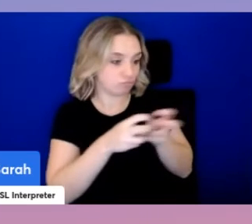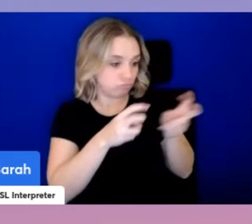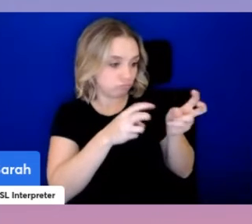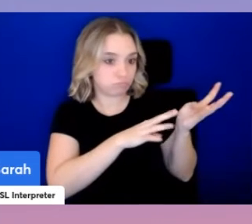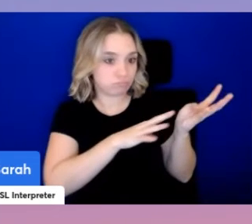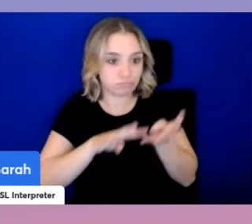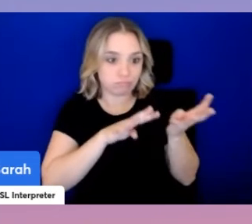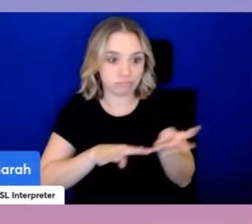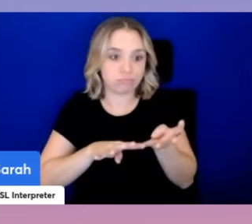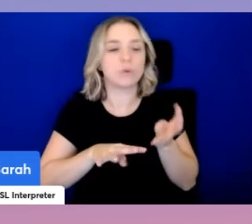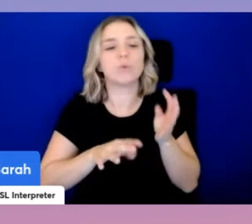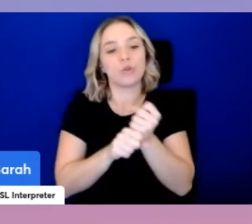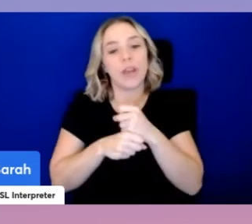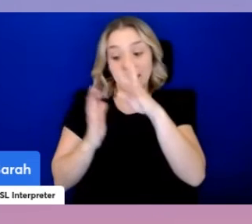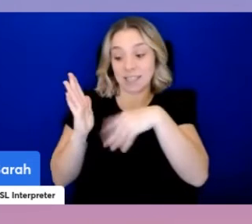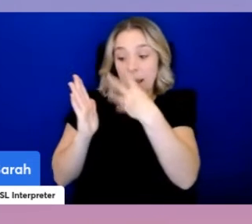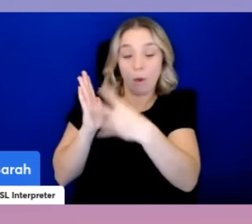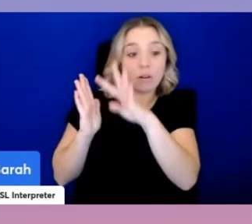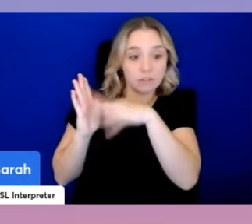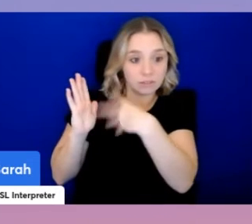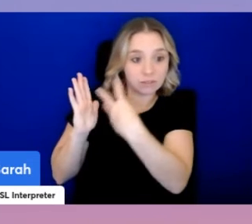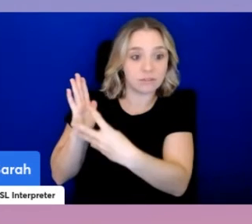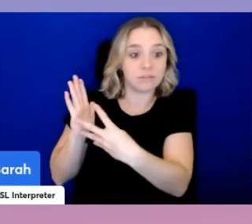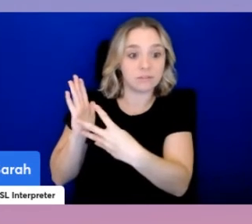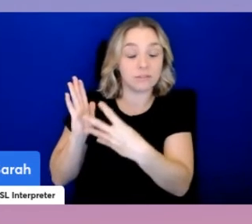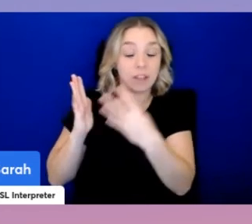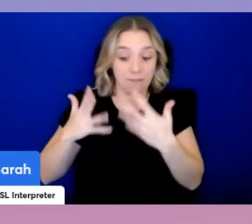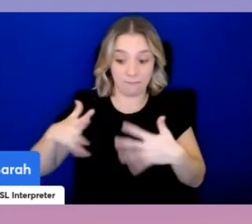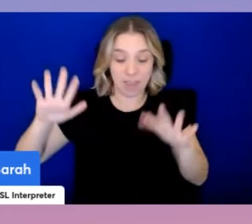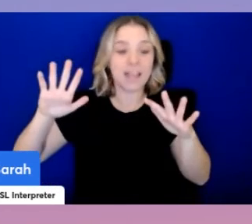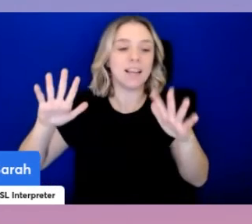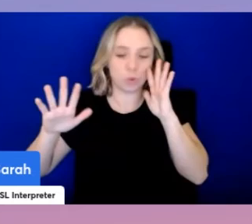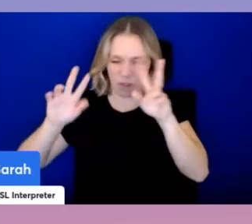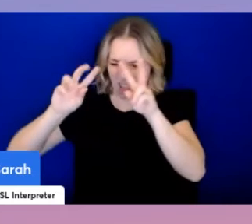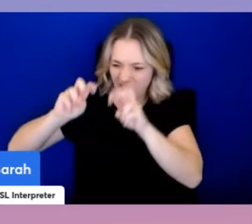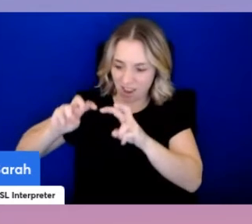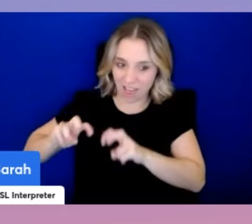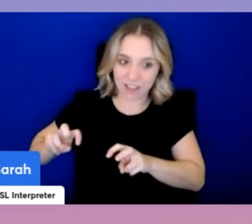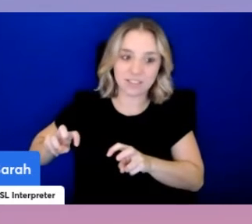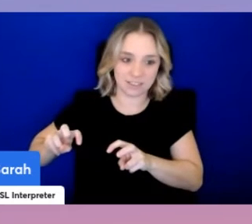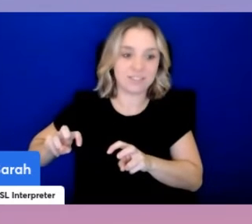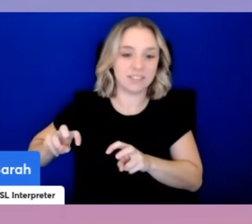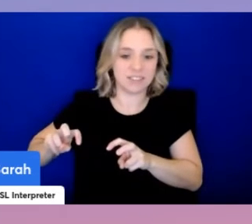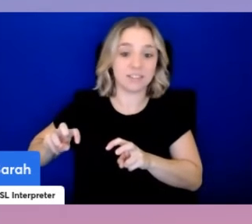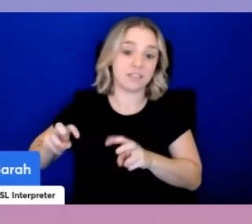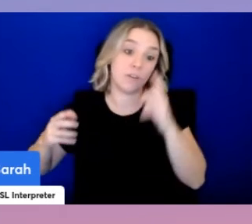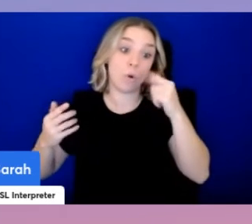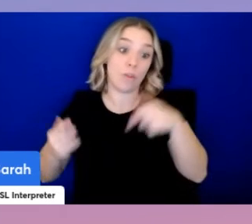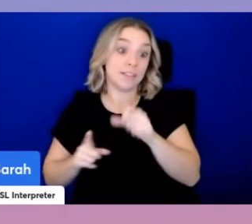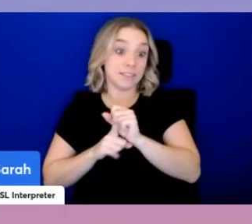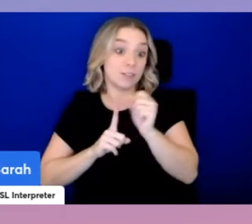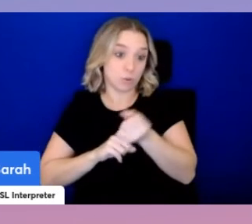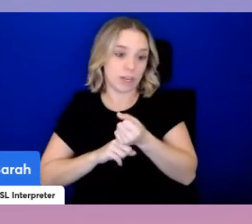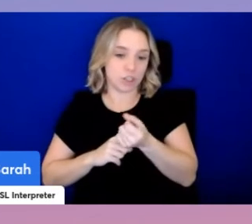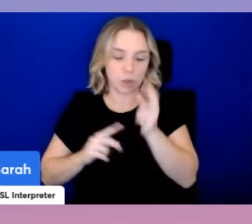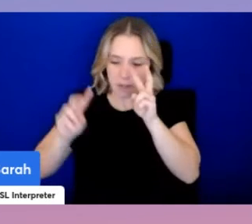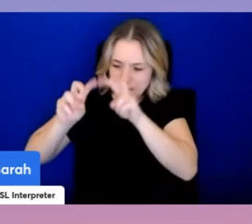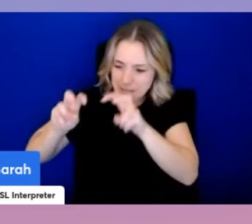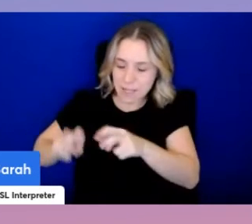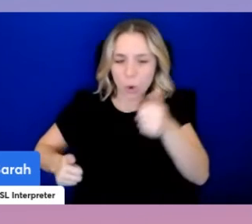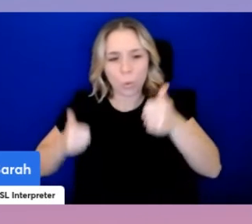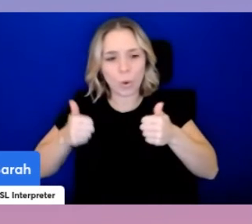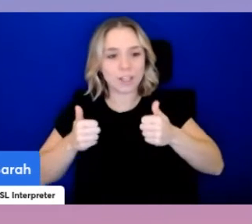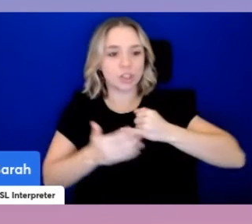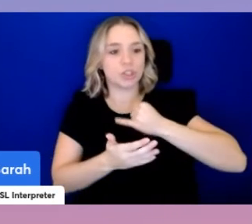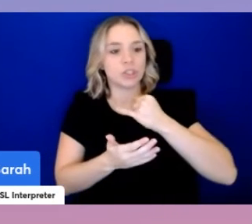tables. And once it's finished doing that, it's gonna analyze, right? It's gonna, in this case, it's gonna get which artists release the most